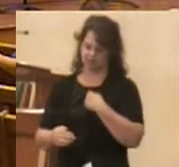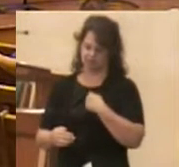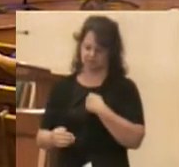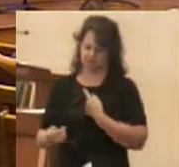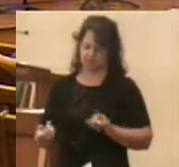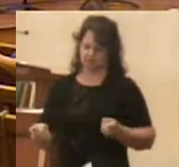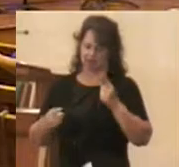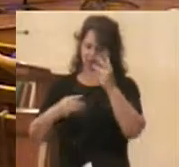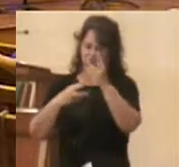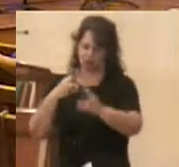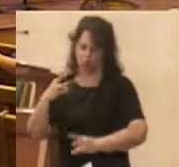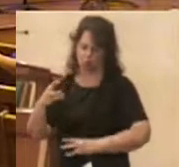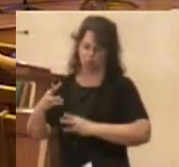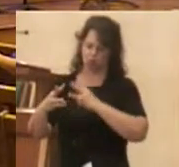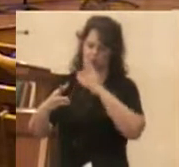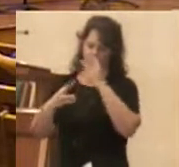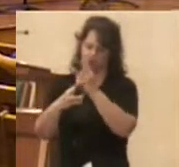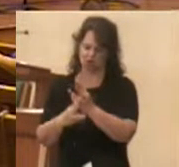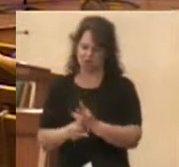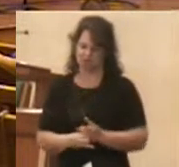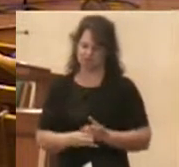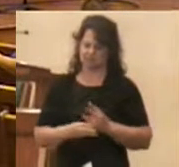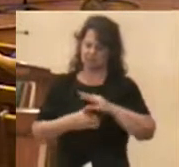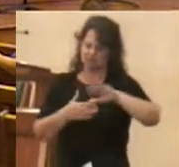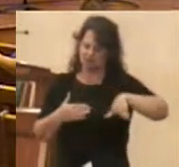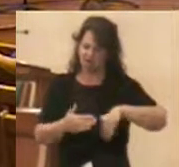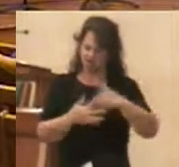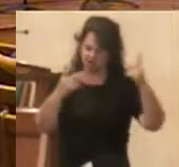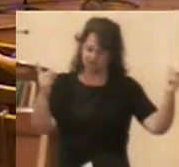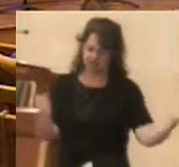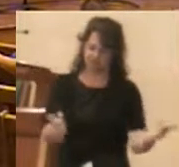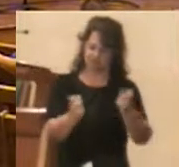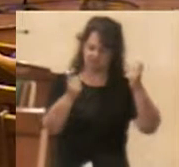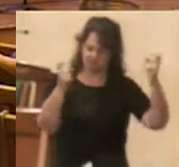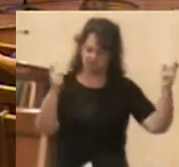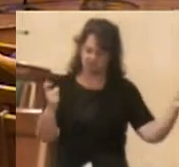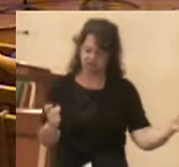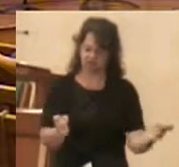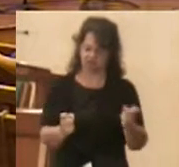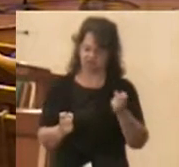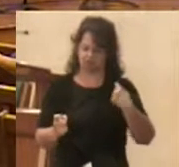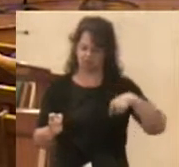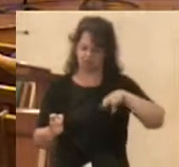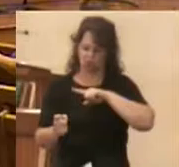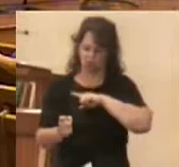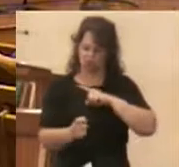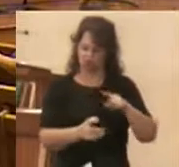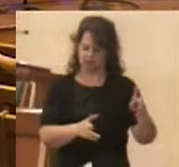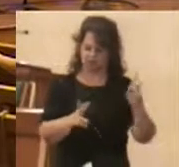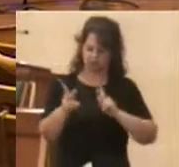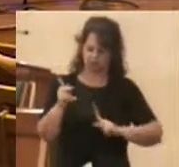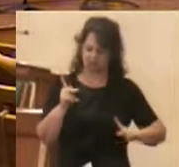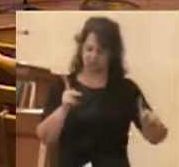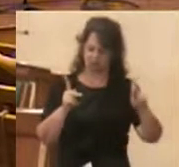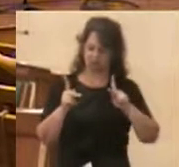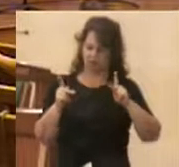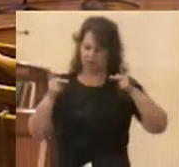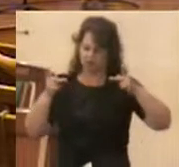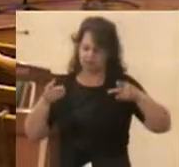you set free. You opened up the heaven and you let me float on water. You let